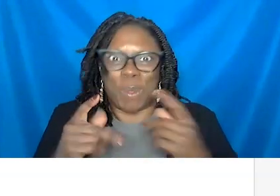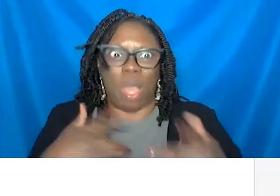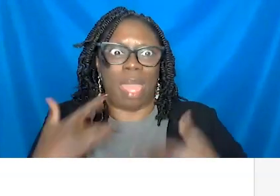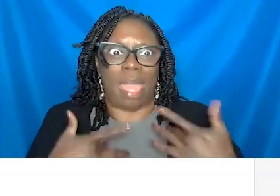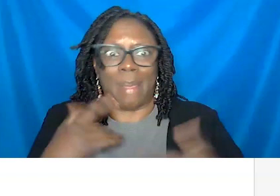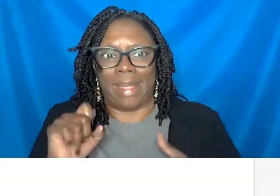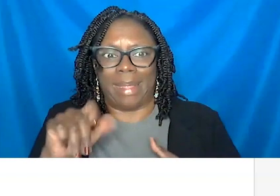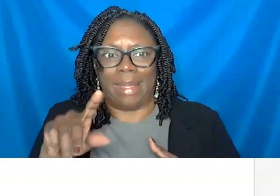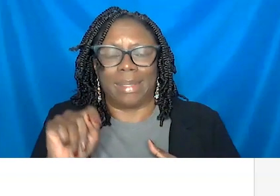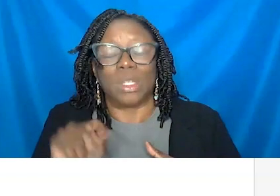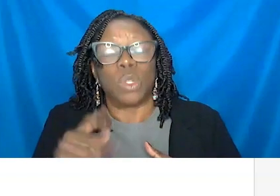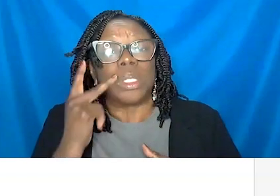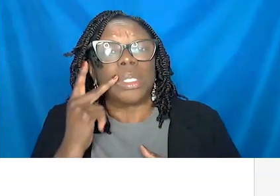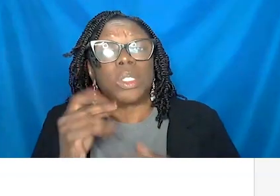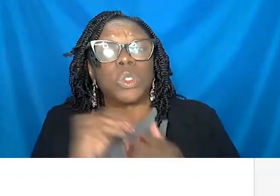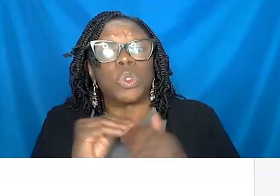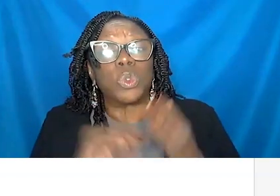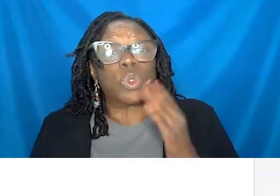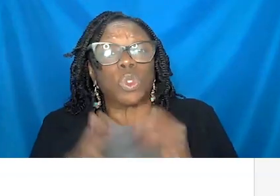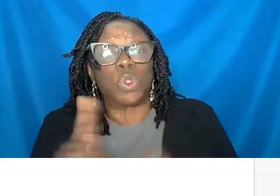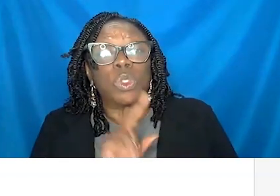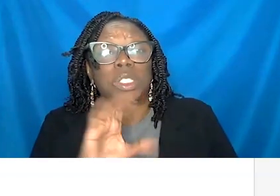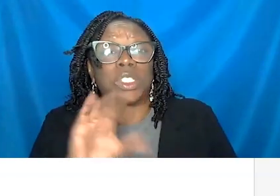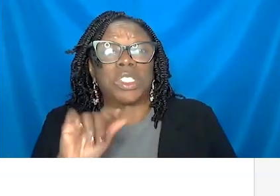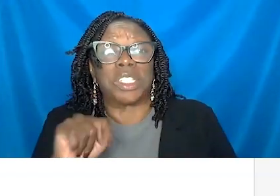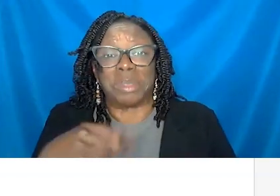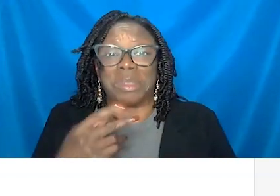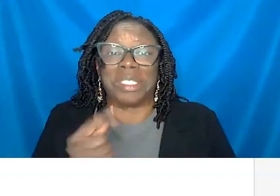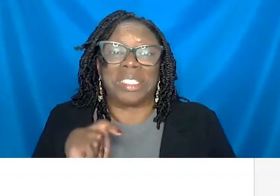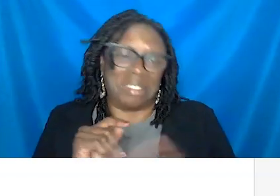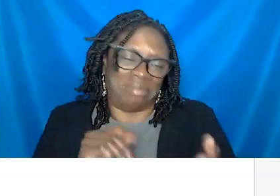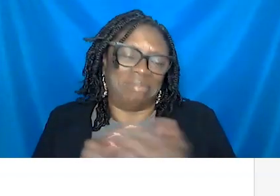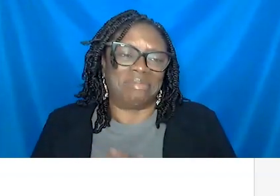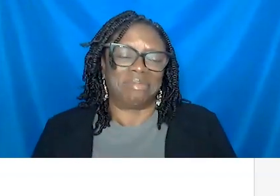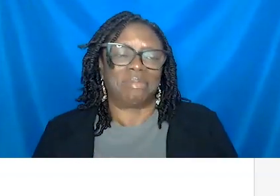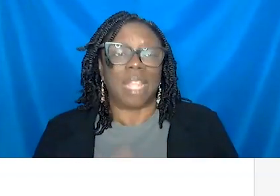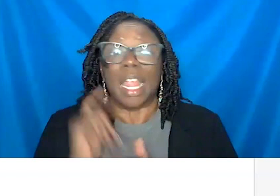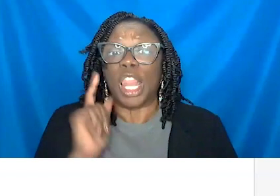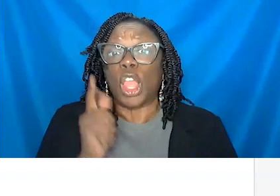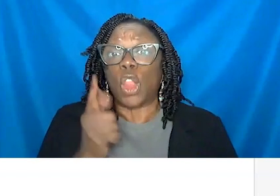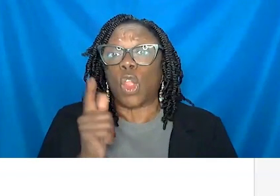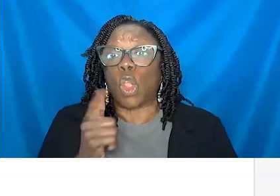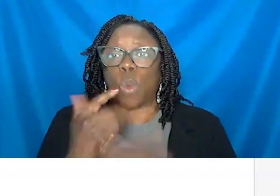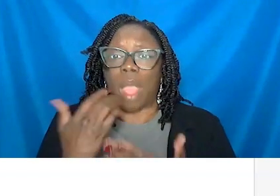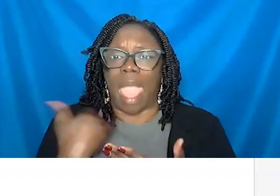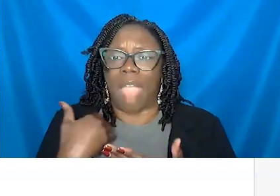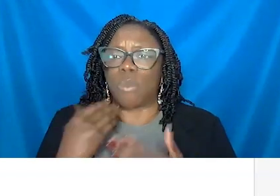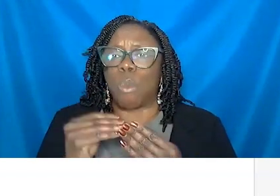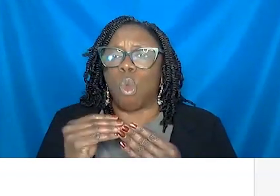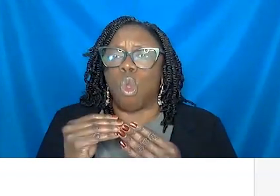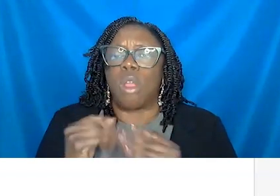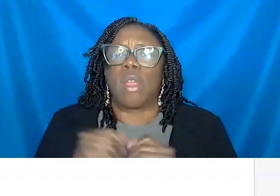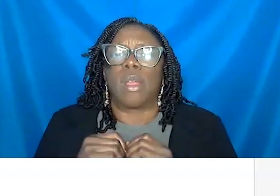doing with ChatGPT right now? Okay. Later on, we're going to have kind of a back and forth